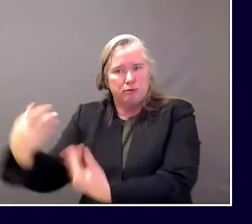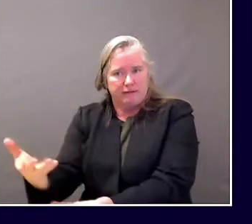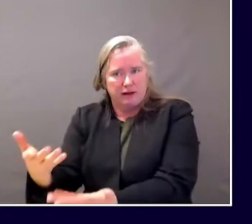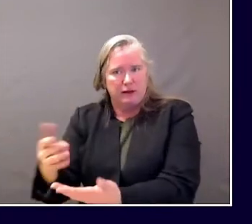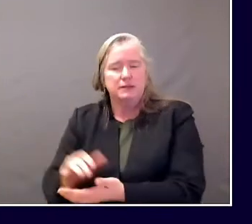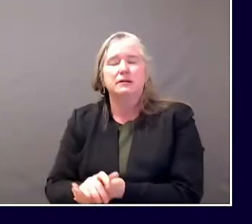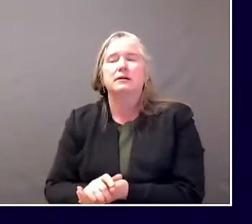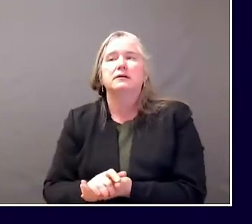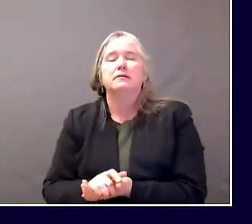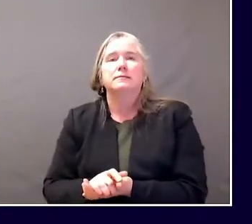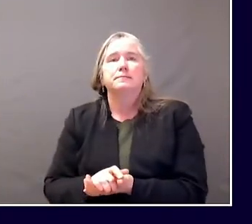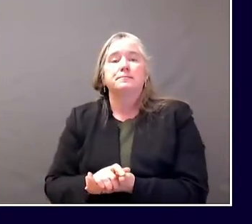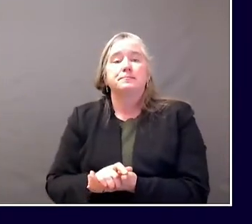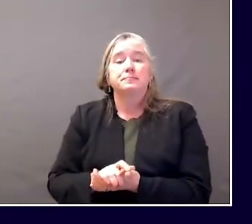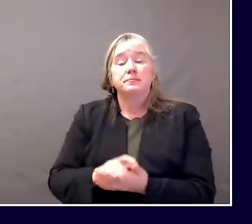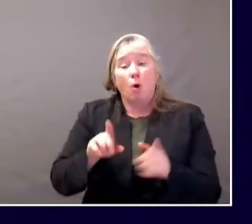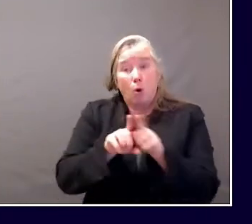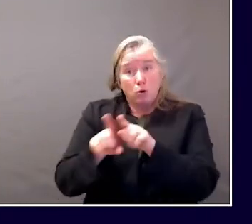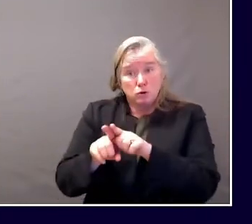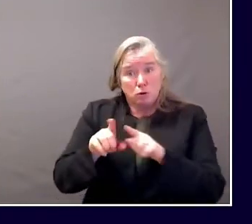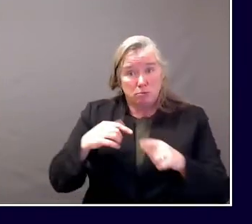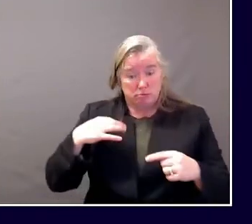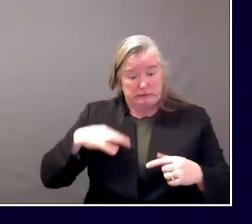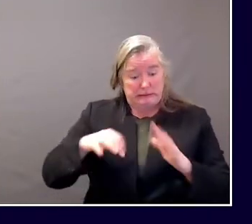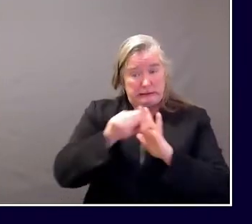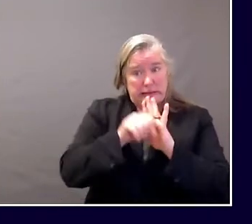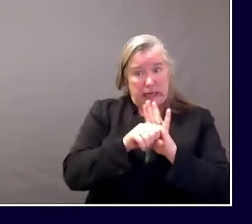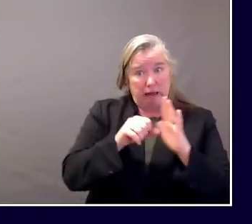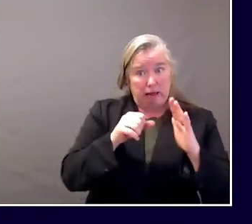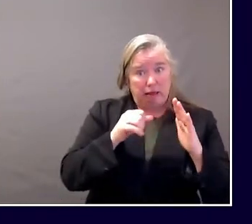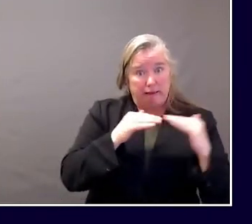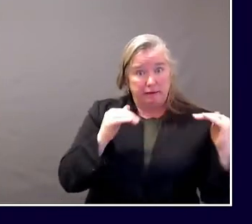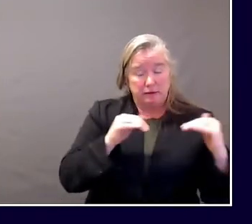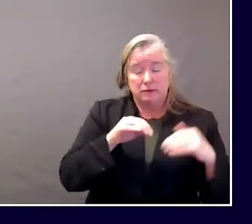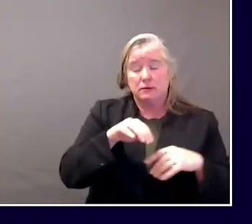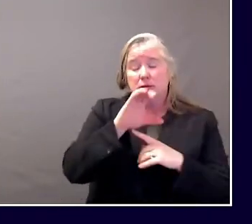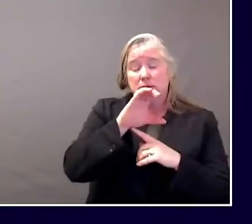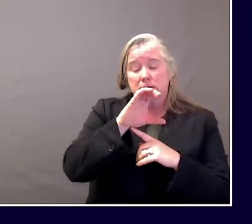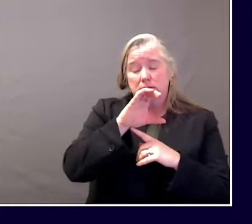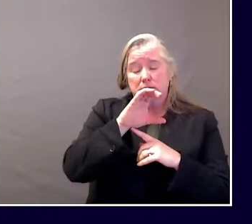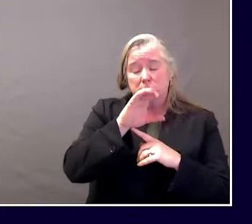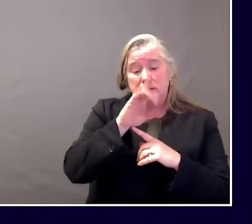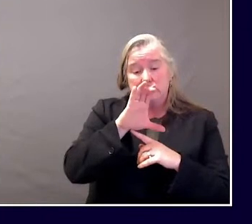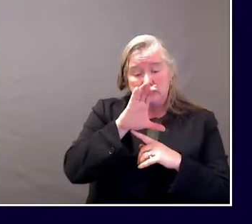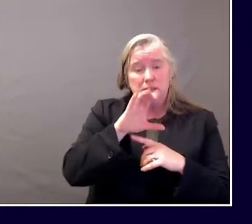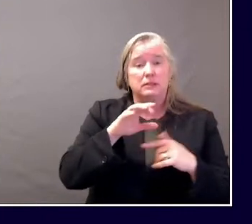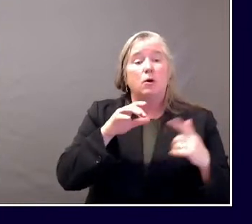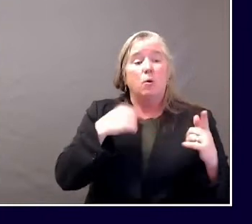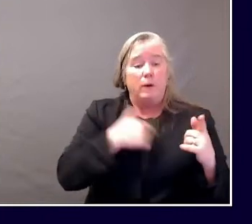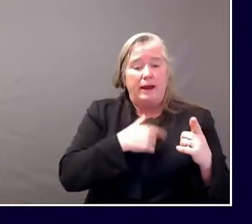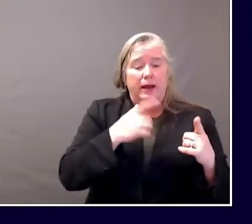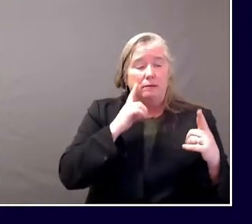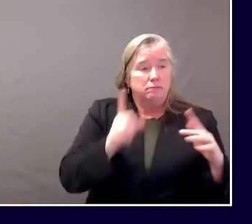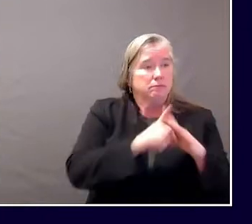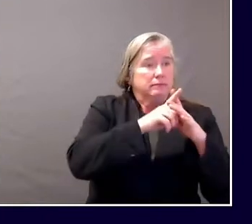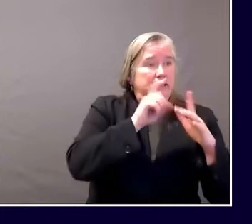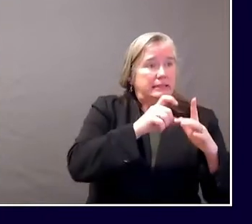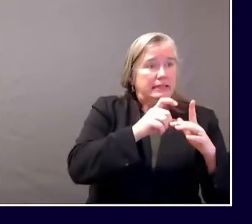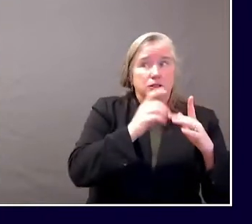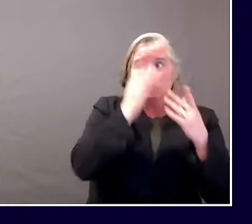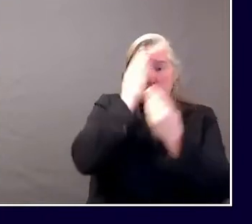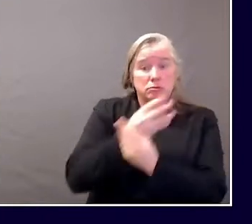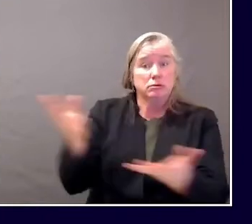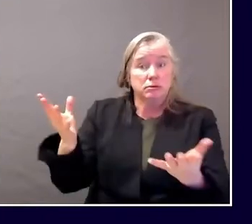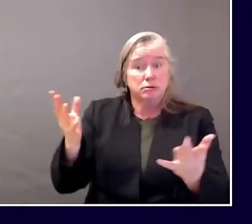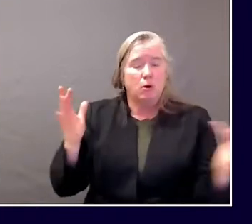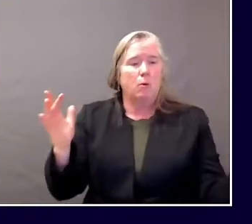is traditionally, per the SOPs and the documents and the plans we have in place, the county level EMA. I